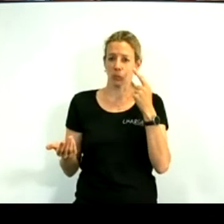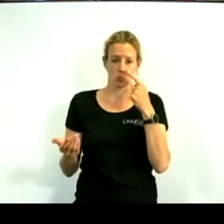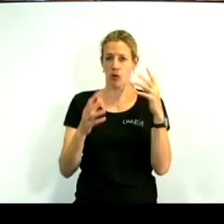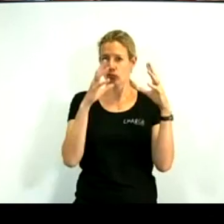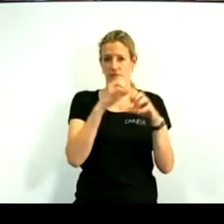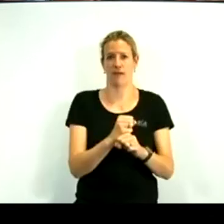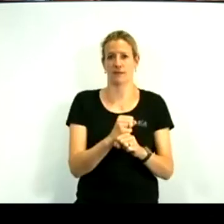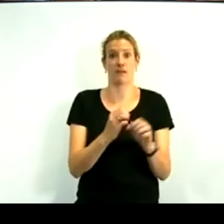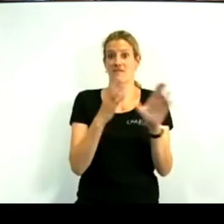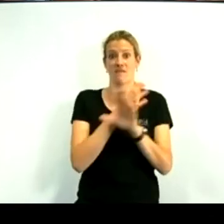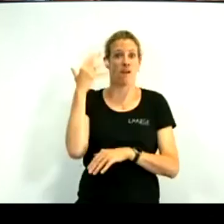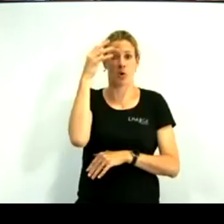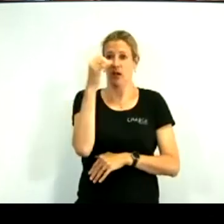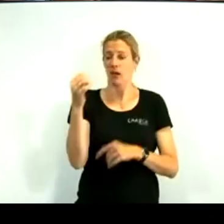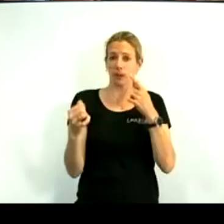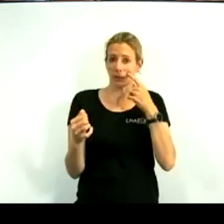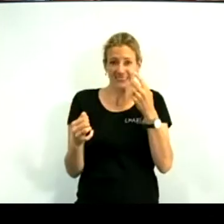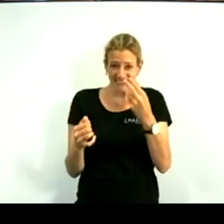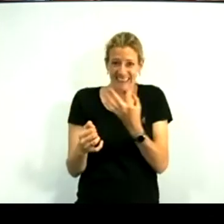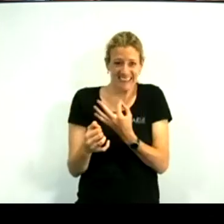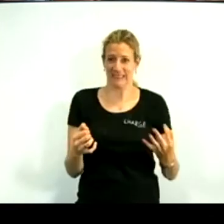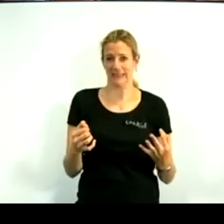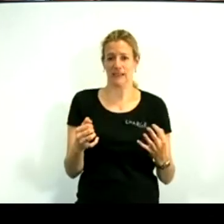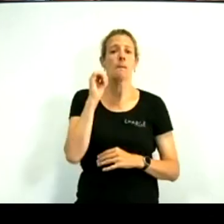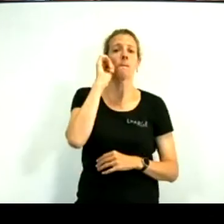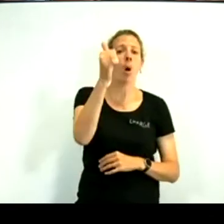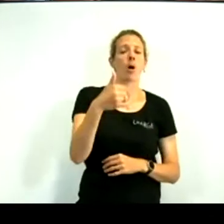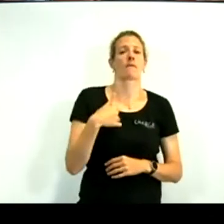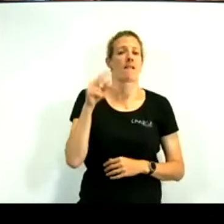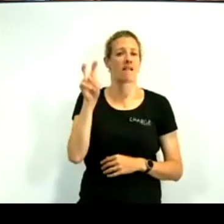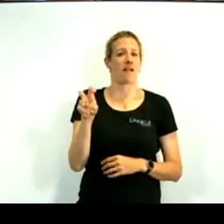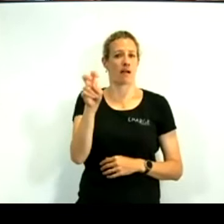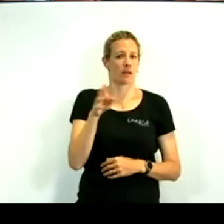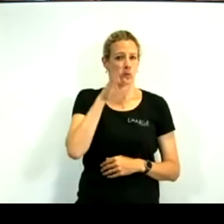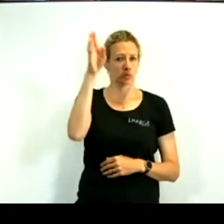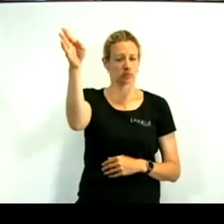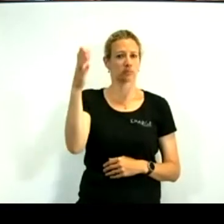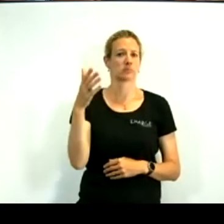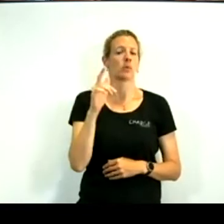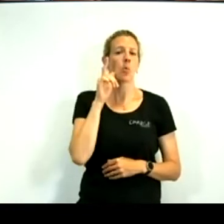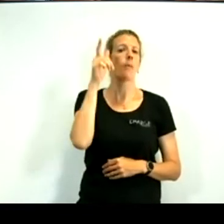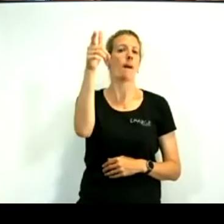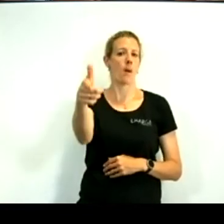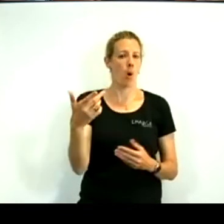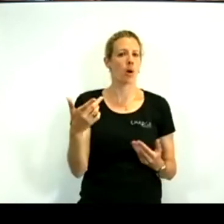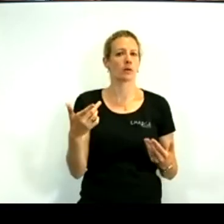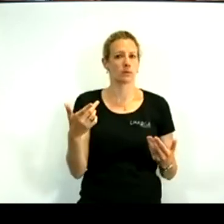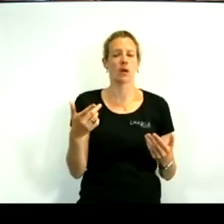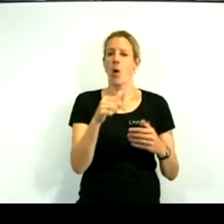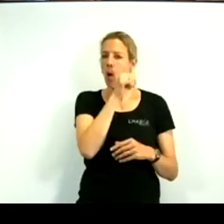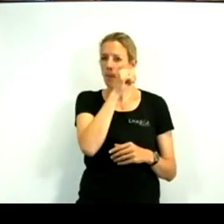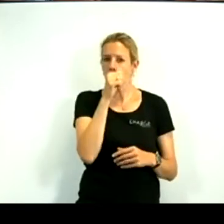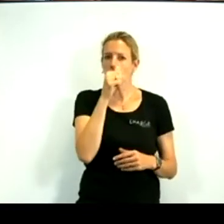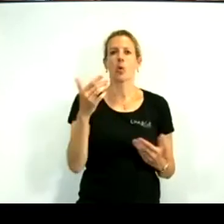And I went to the hospital the next day, and the following day I had surgery to try and they got most of the